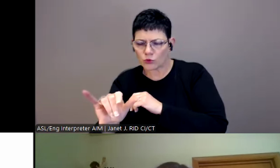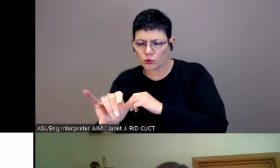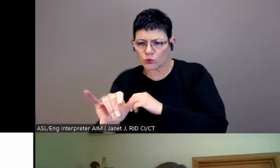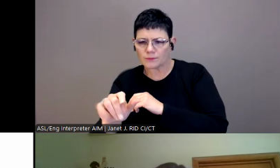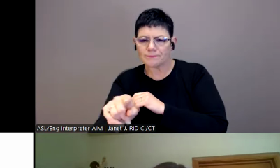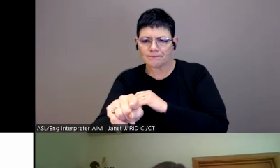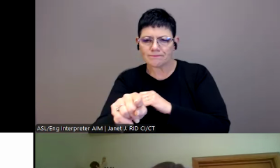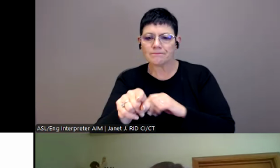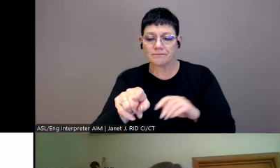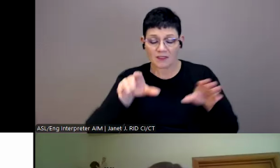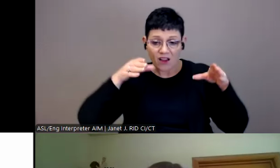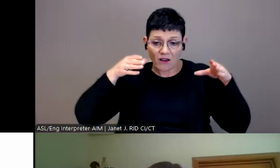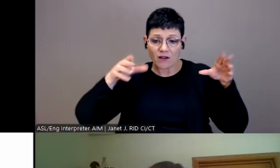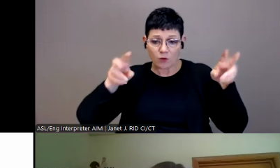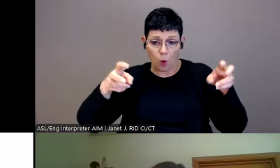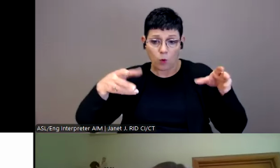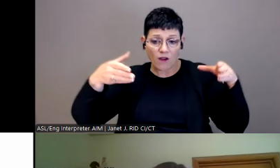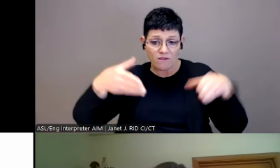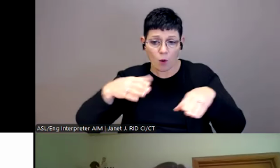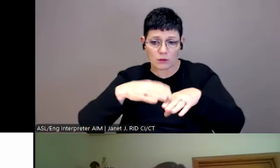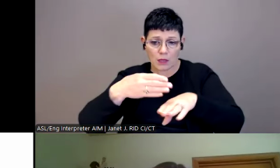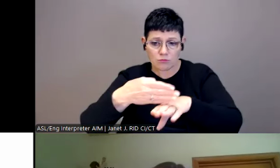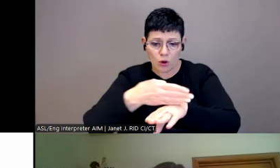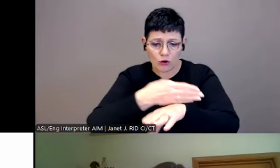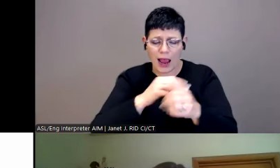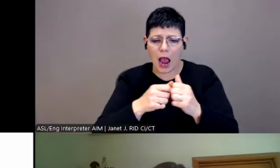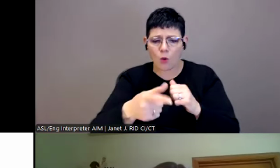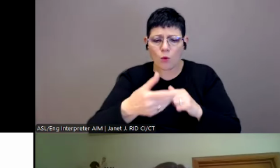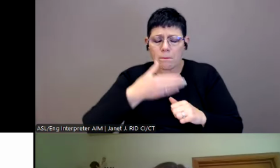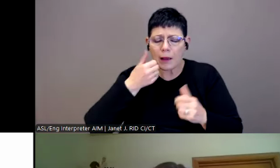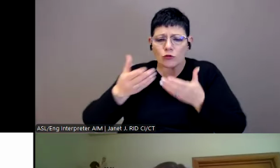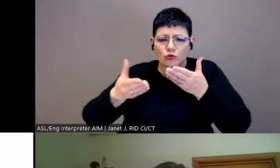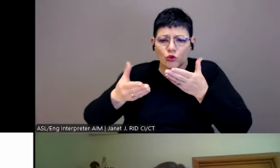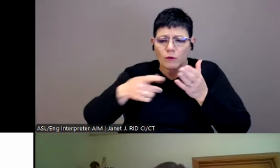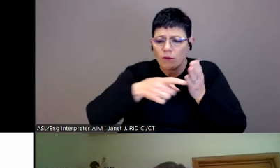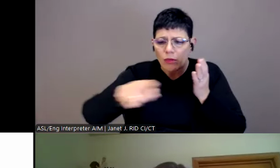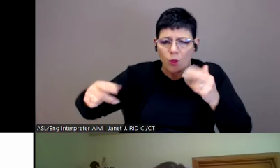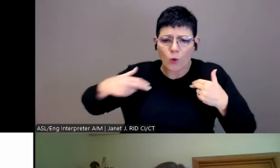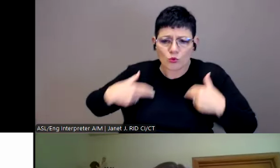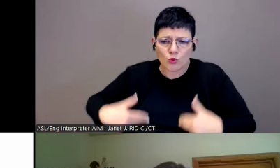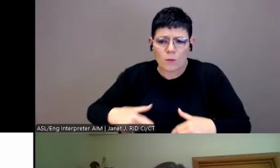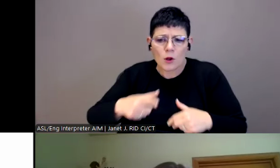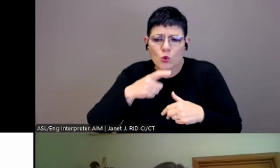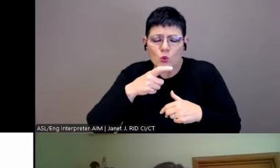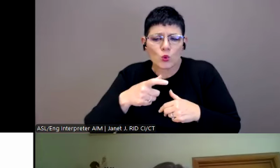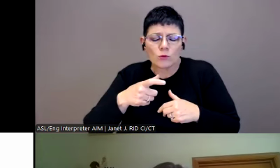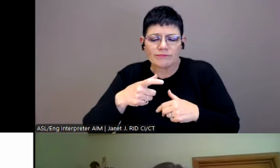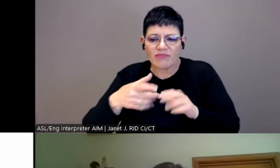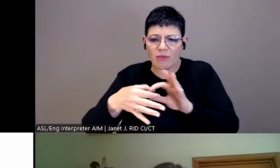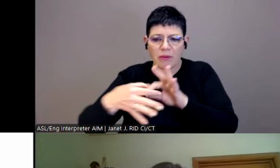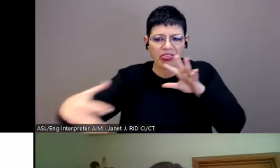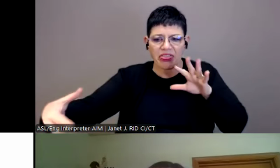on progress, how do you better serve those who have been disenfranchised for so long that they will not